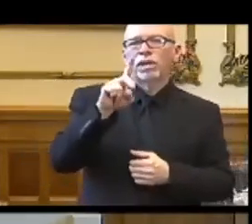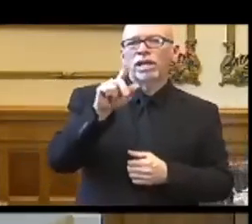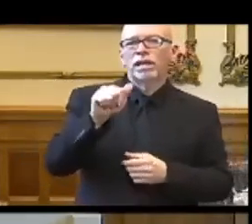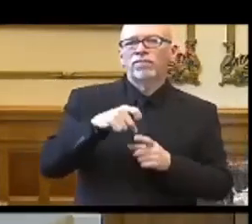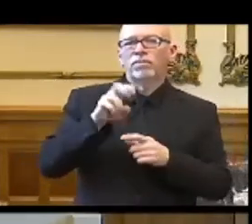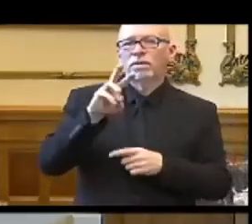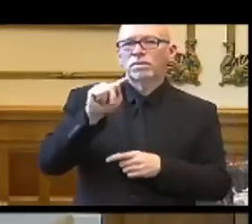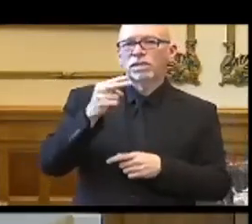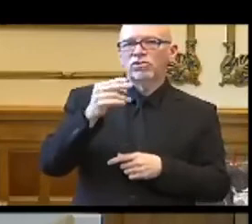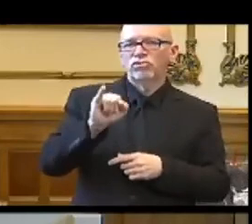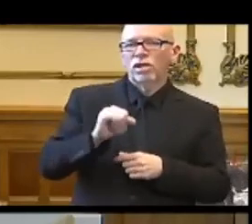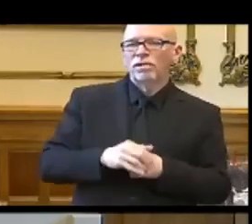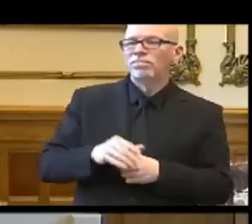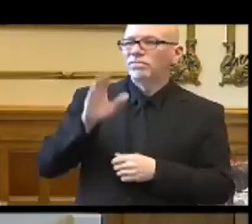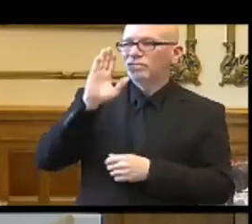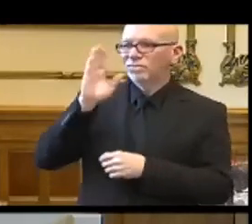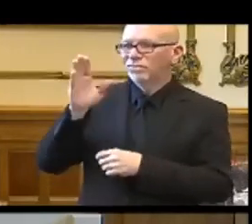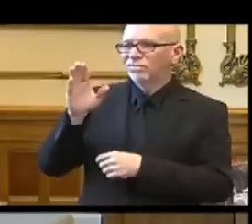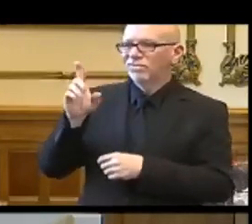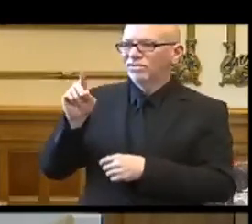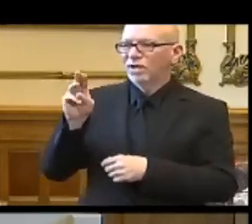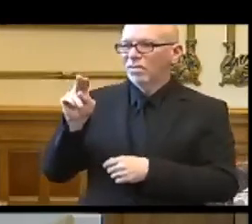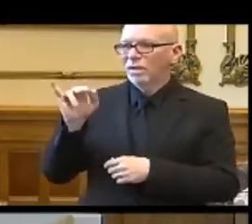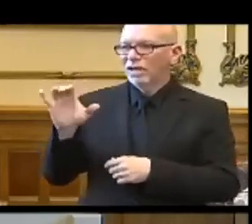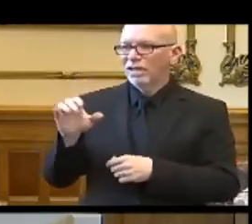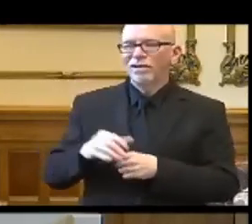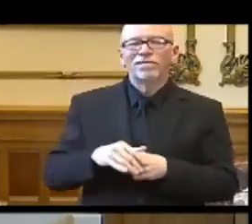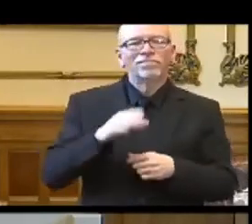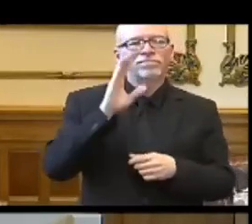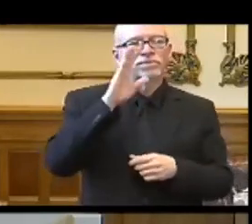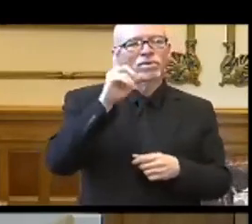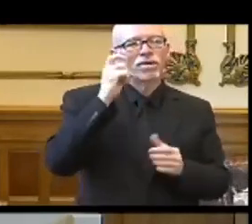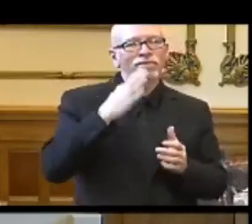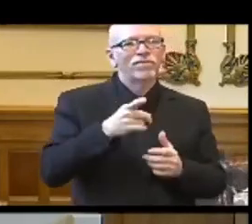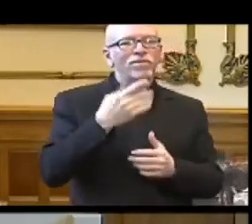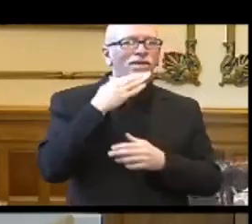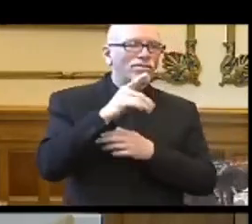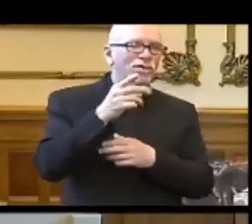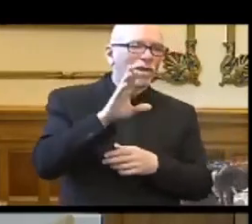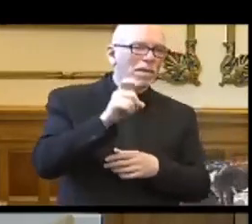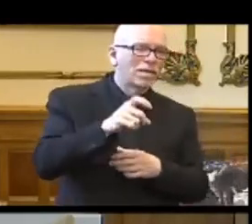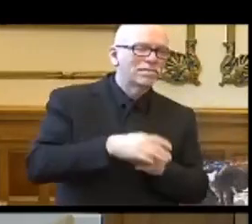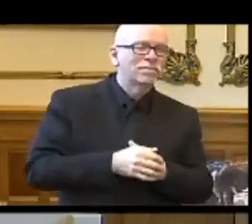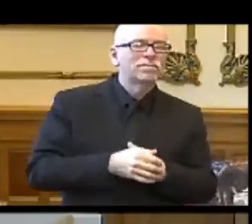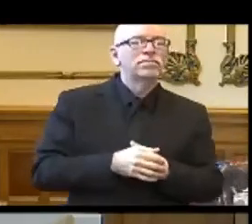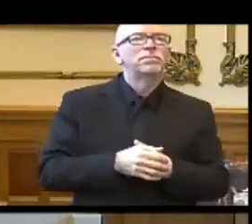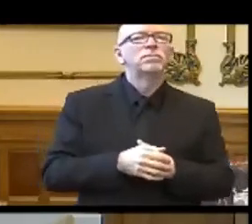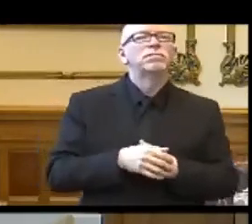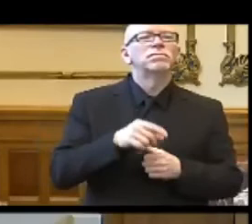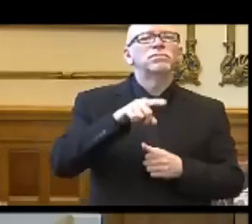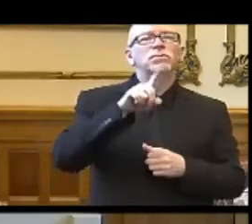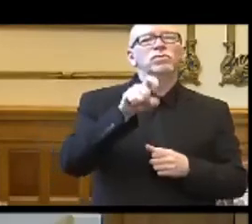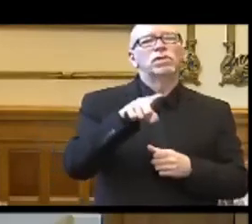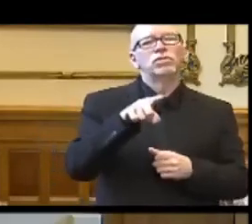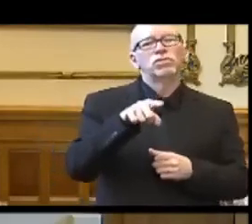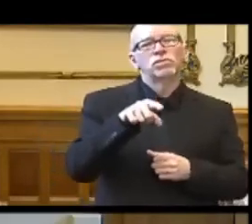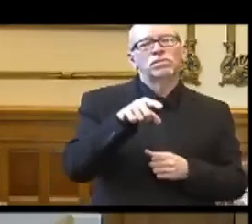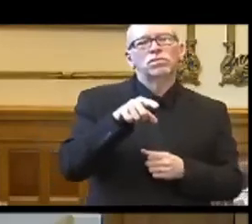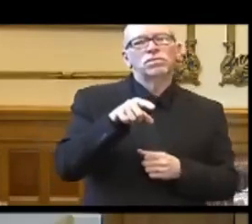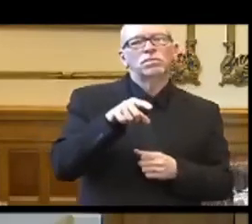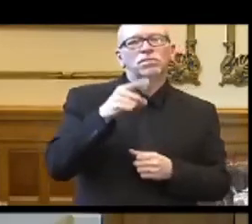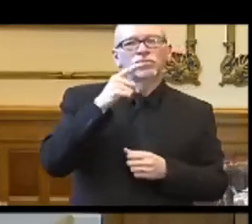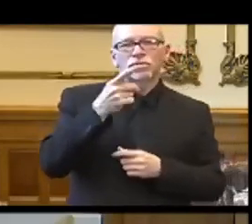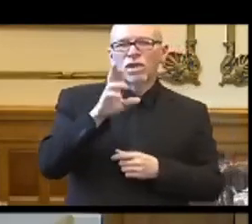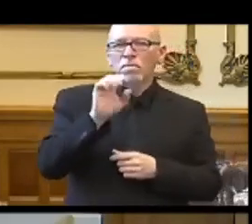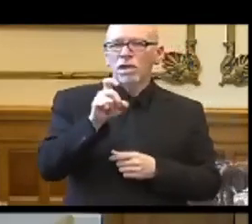WTHI. Good afternoon, Dominic. Good afternoon, Governor, and good afternoon, Dr. Box. This question, I believe, would be for